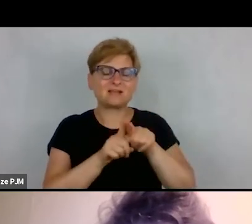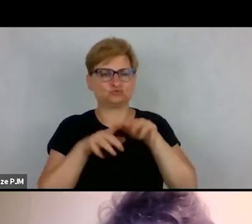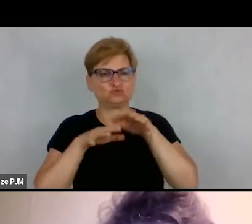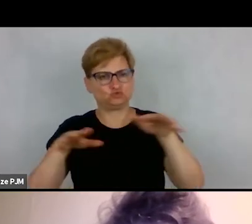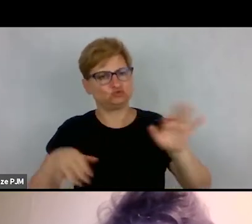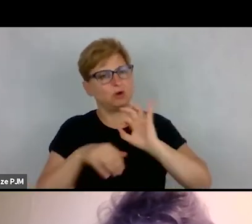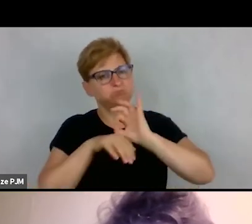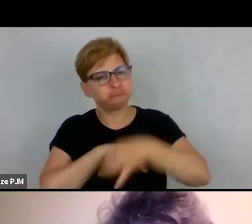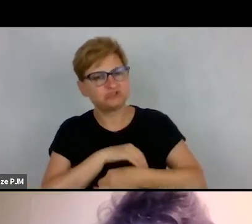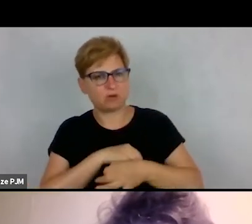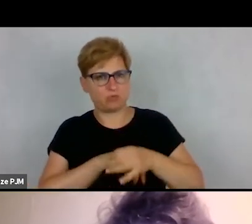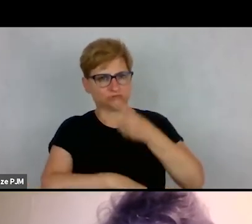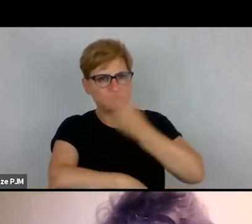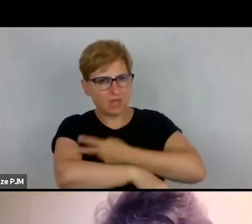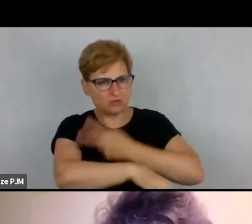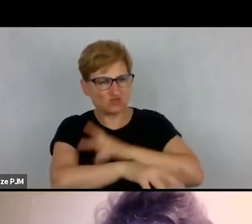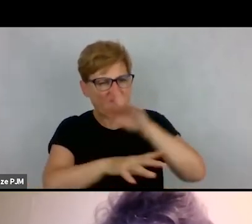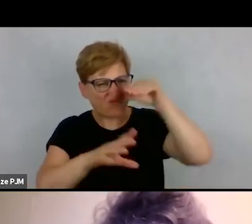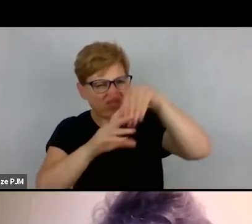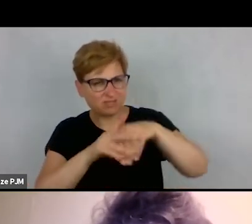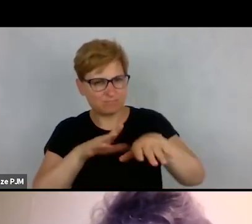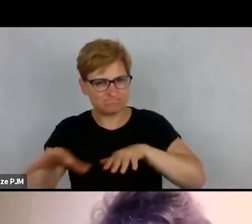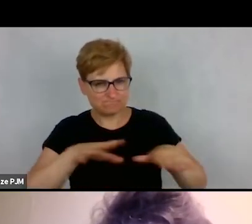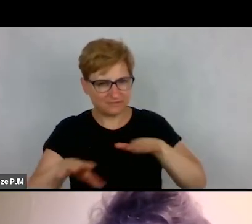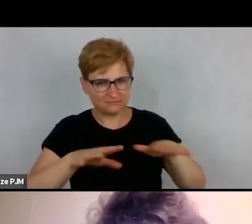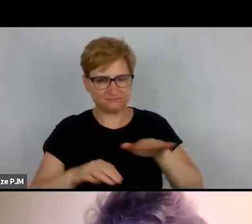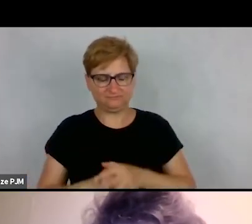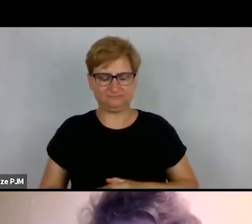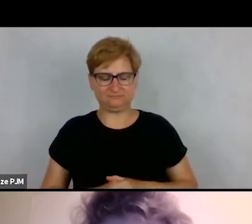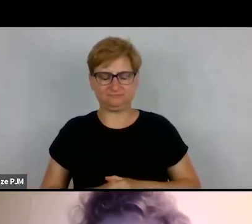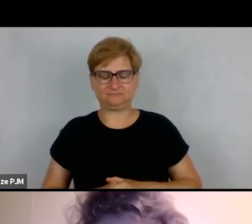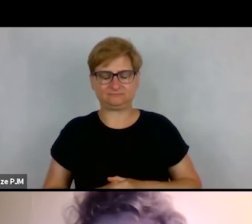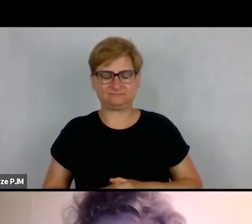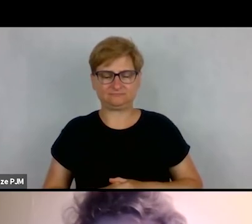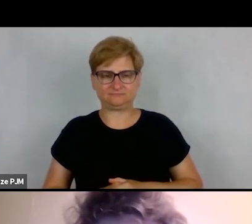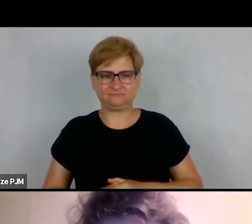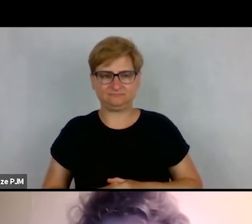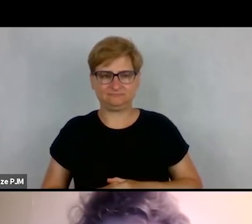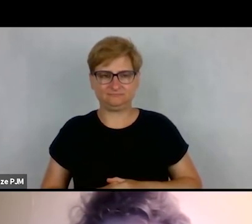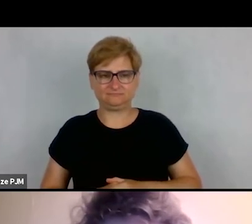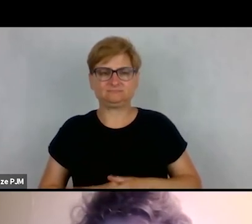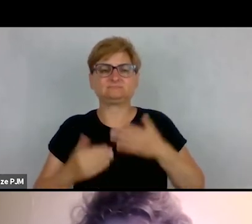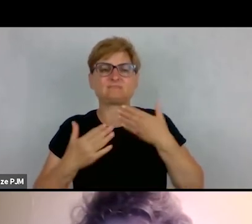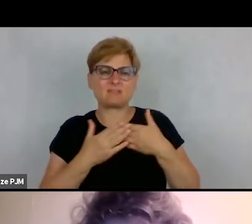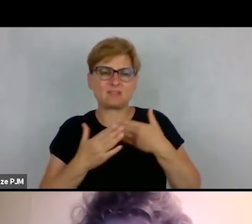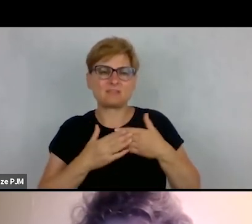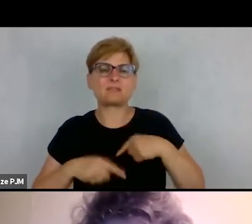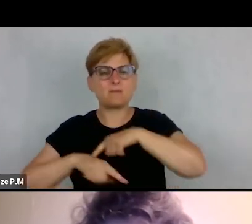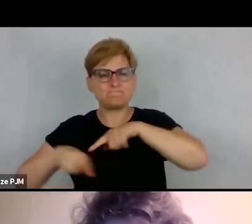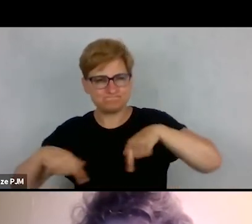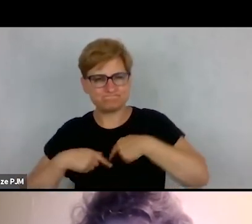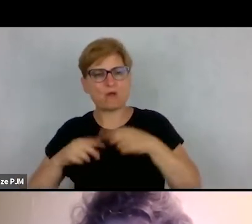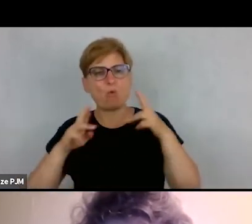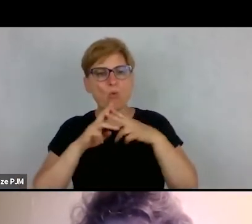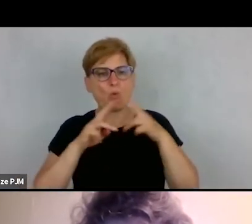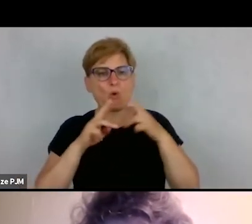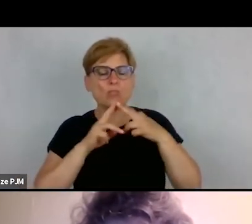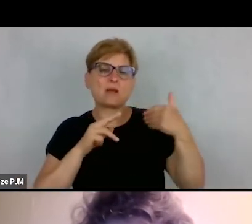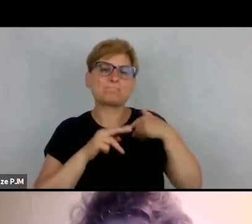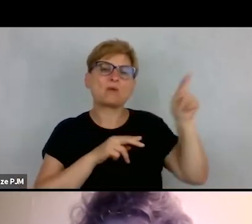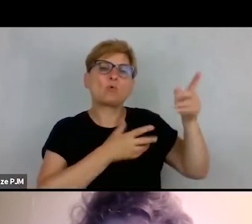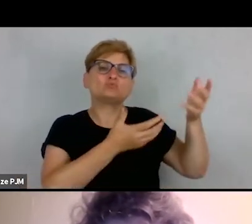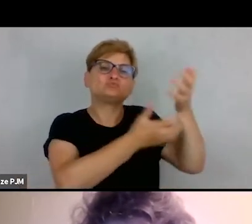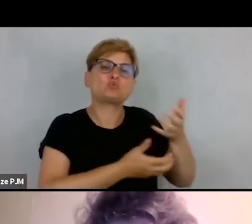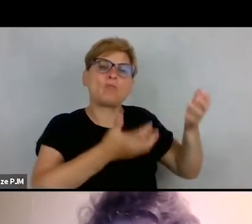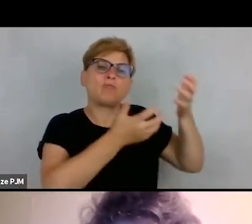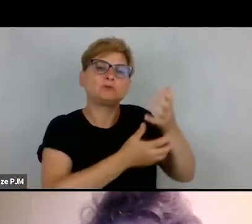you know, I'm here to talk with you. And they said, well, we won't talk to you, you're a woman. And she said, well, fine, you can leave. I came here to